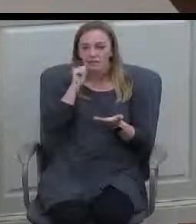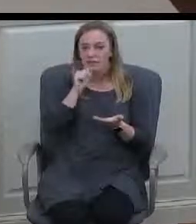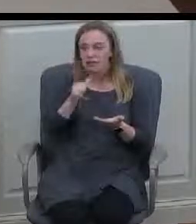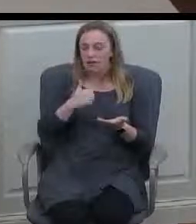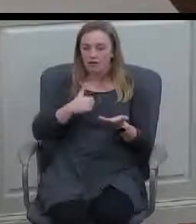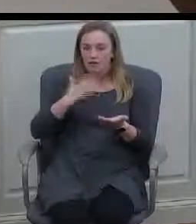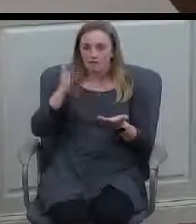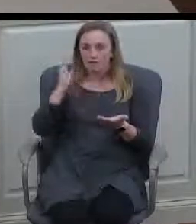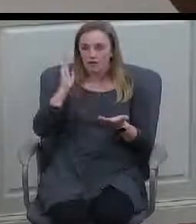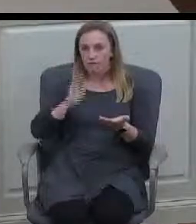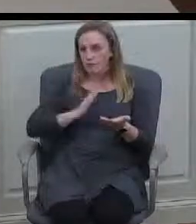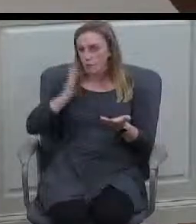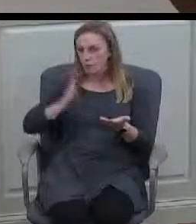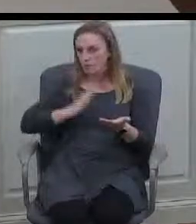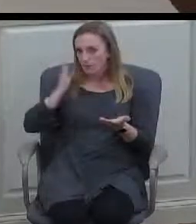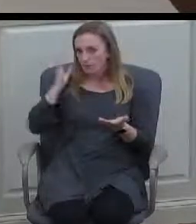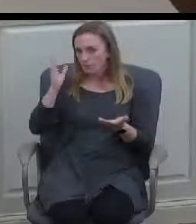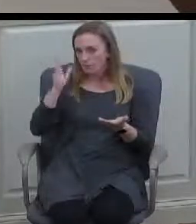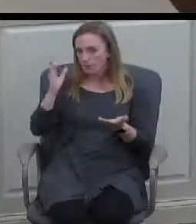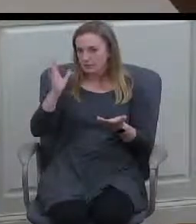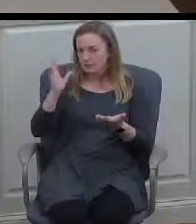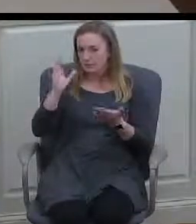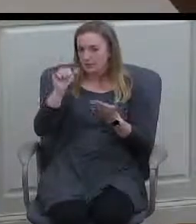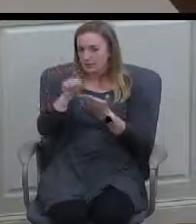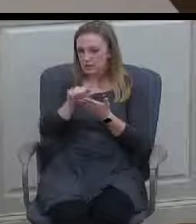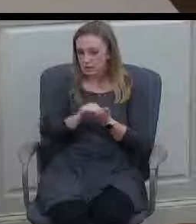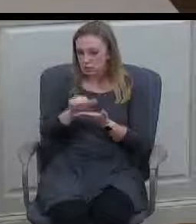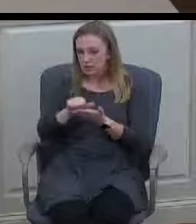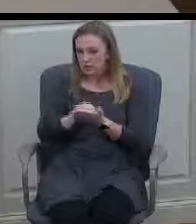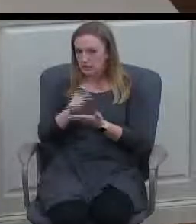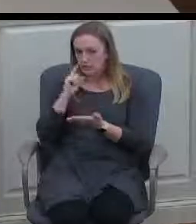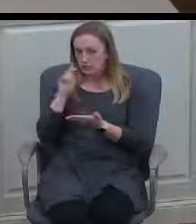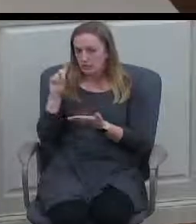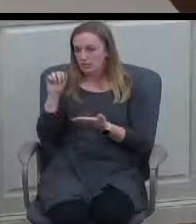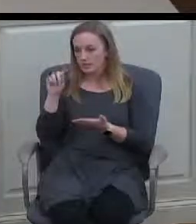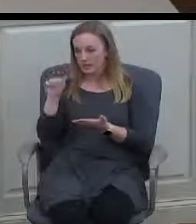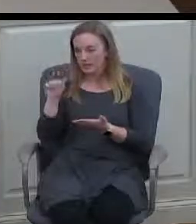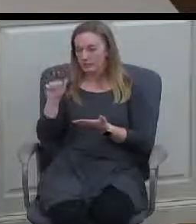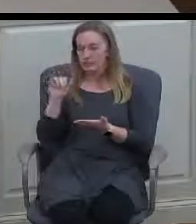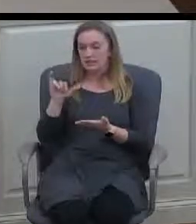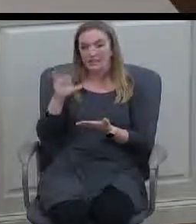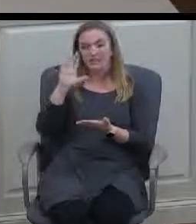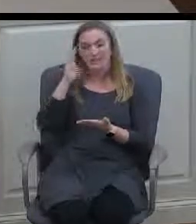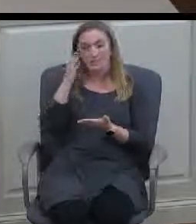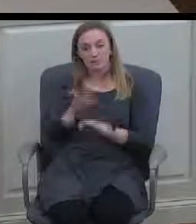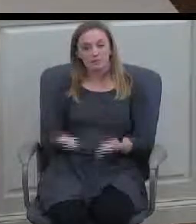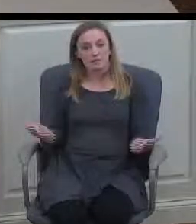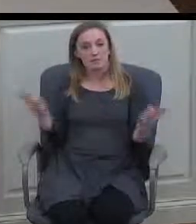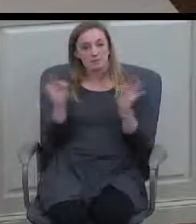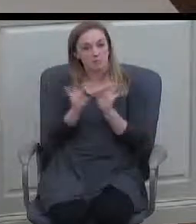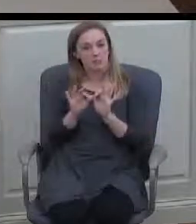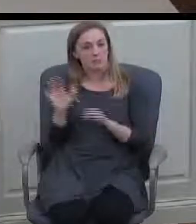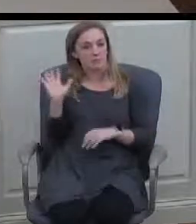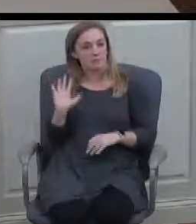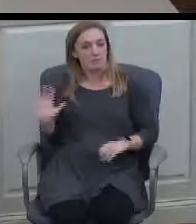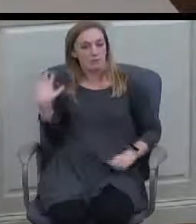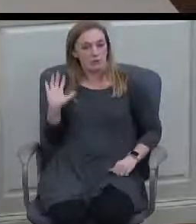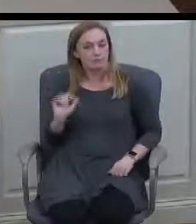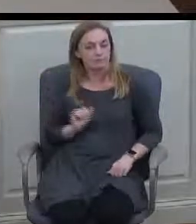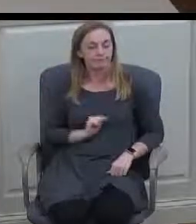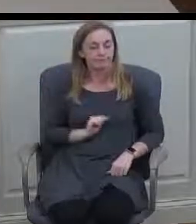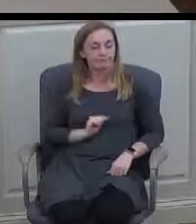presentation, a consistent place on the agenda for the data seemed to be valuable at one time.